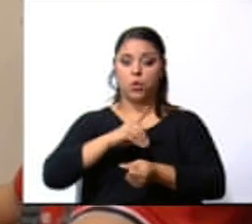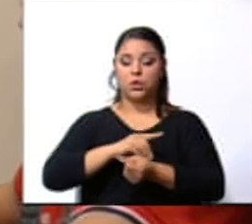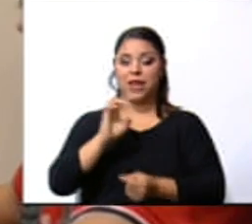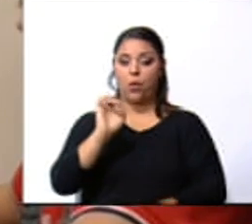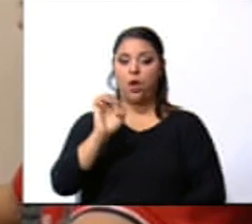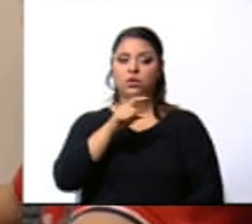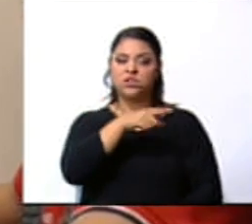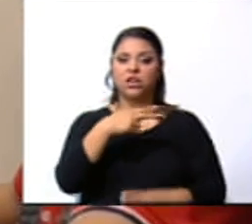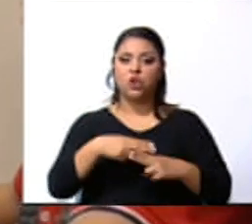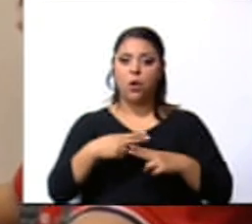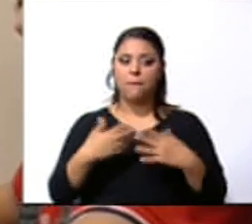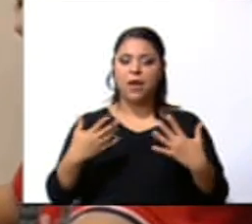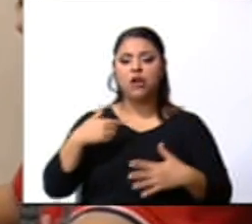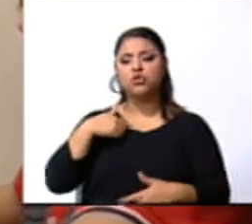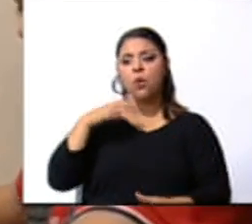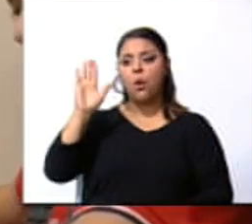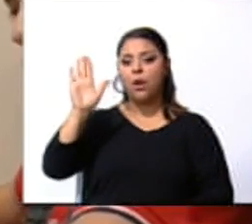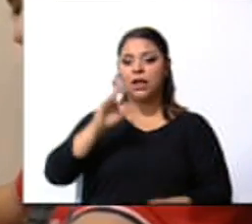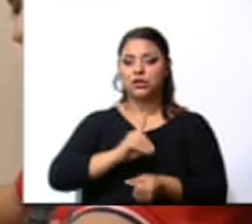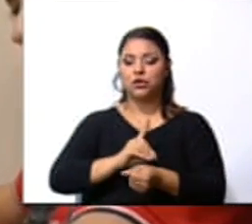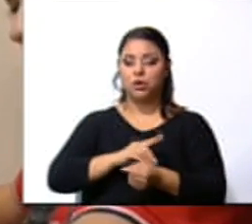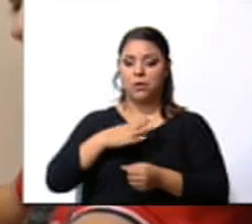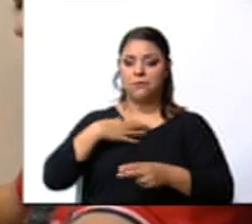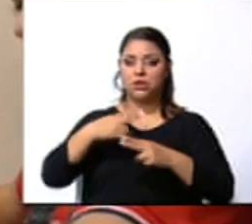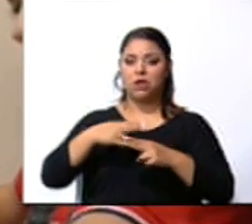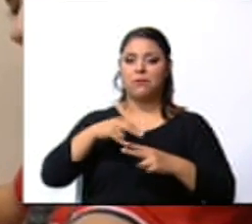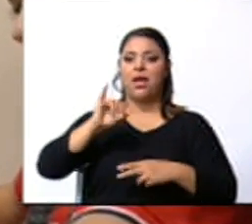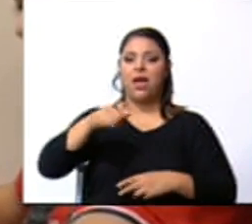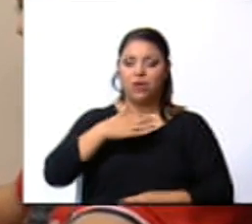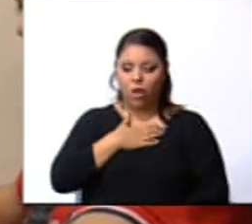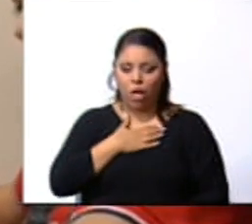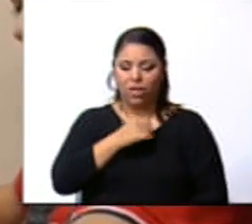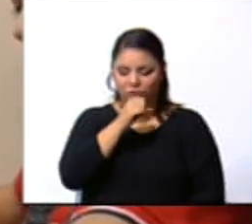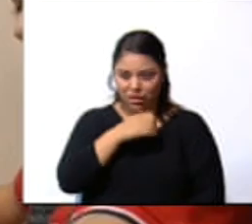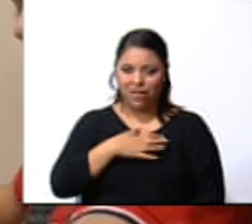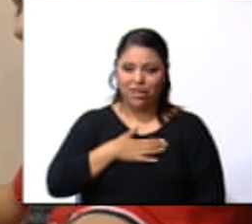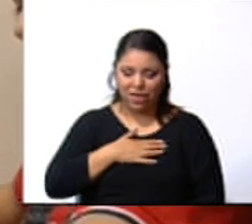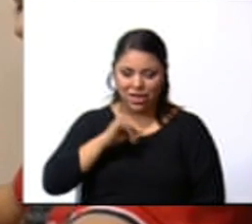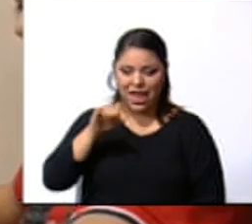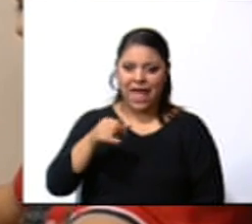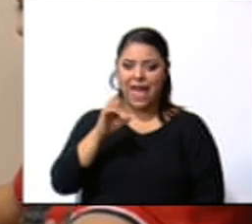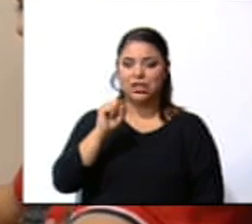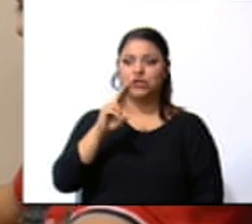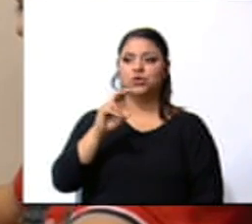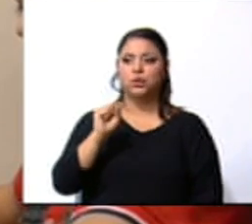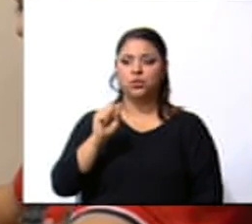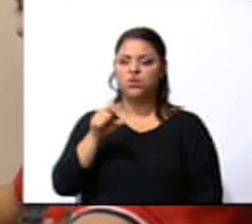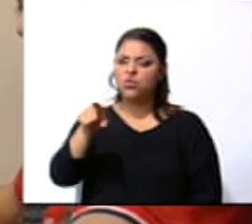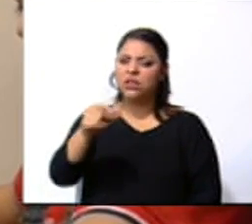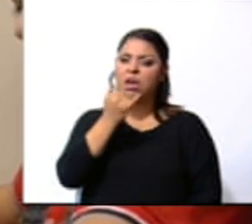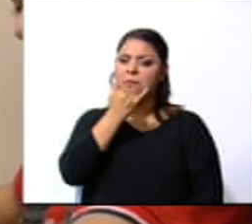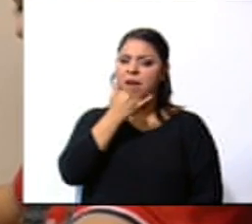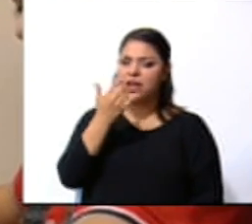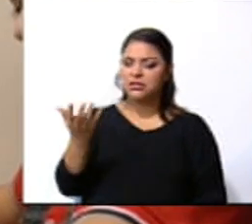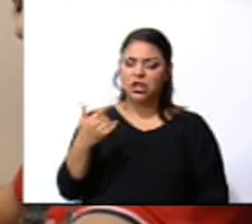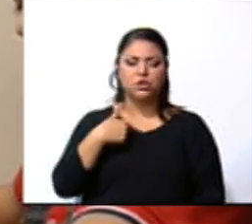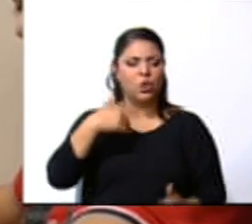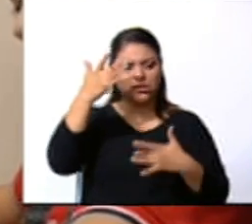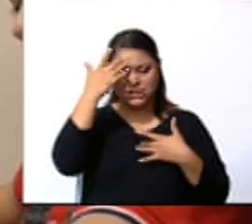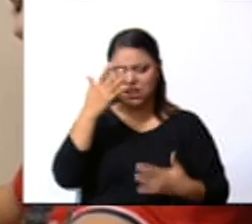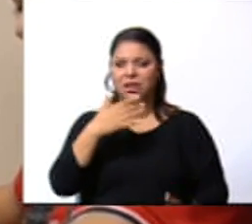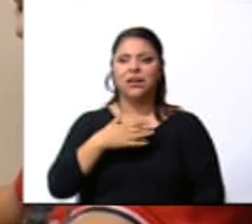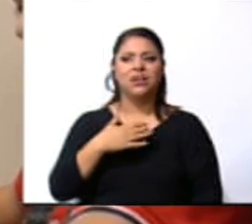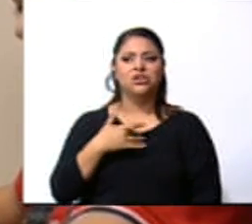name? Hi, doctor. My name is Jesus Sanchez Brenes. What is the matter with you? I am sick.